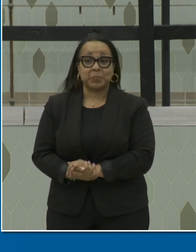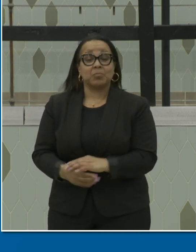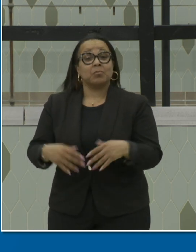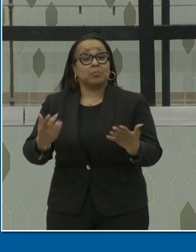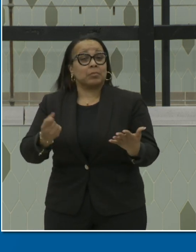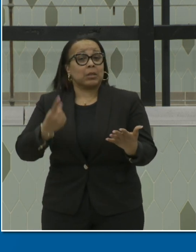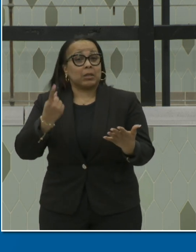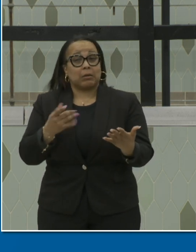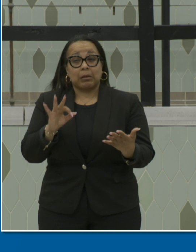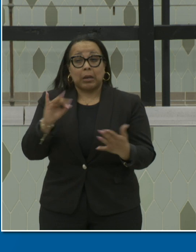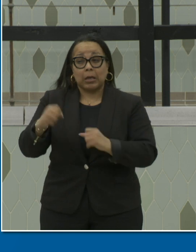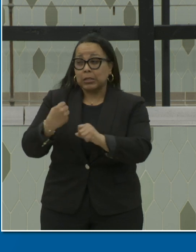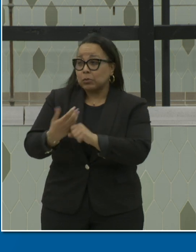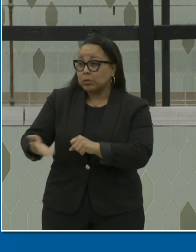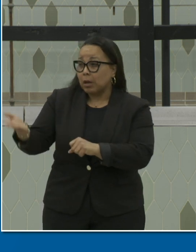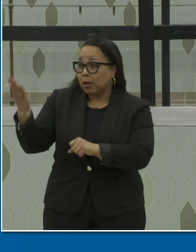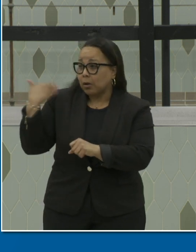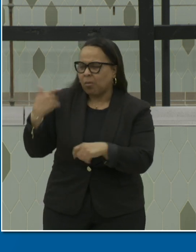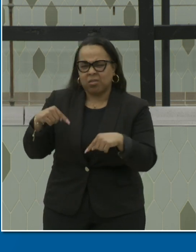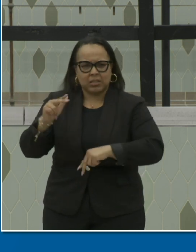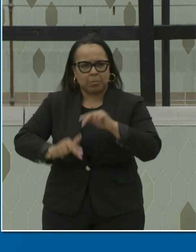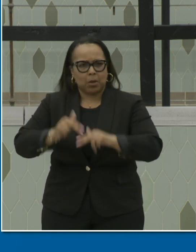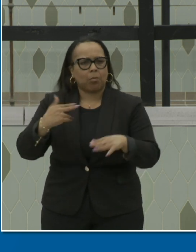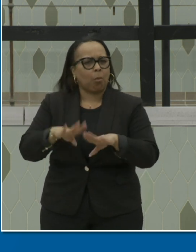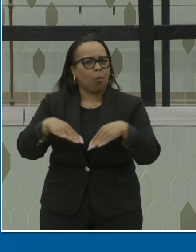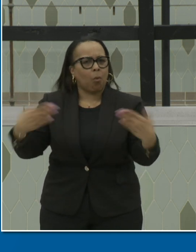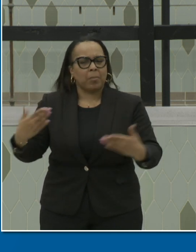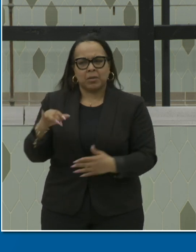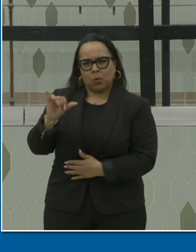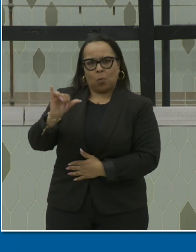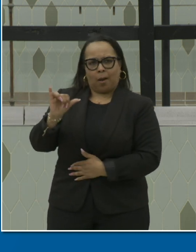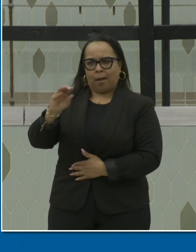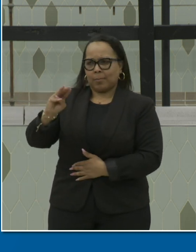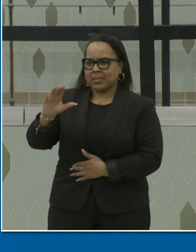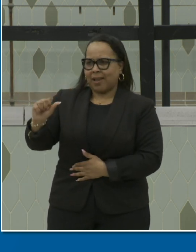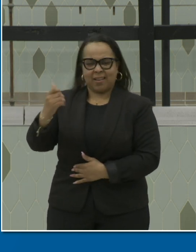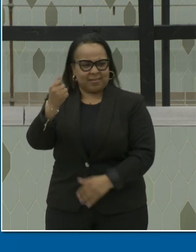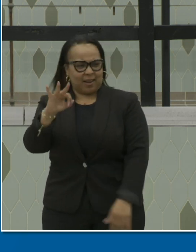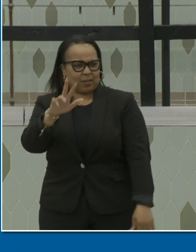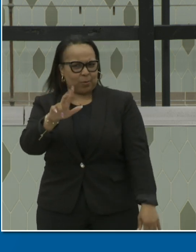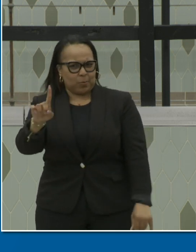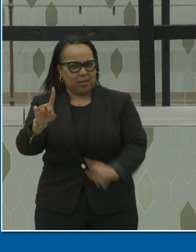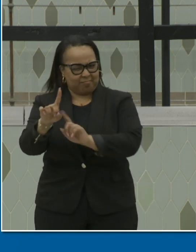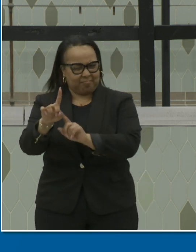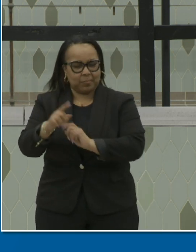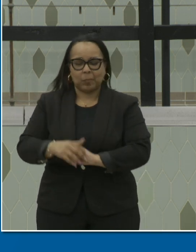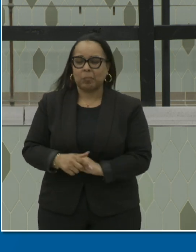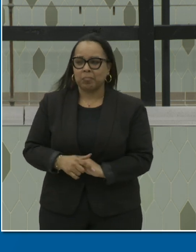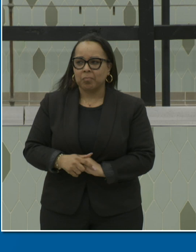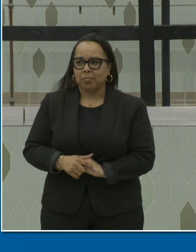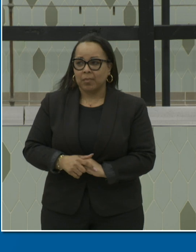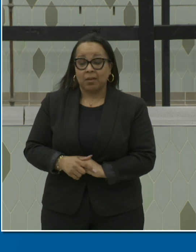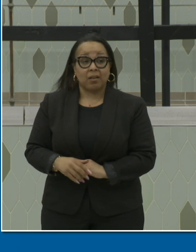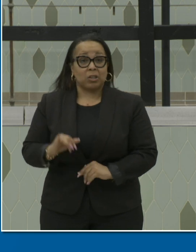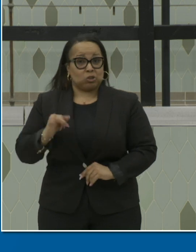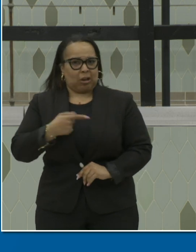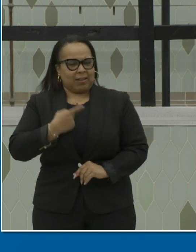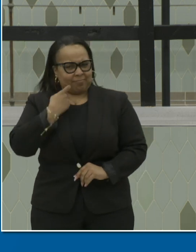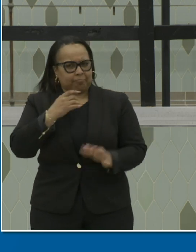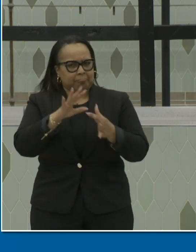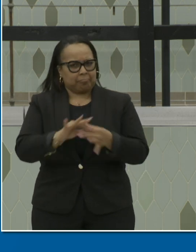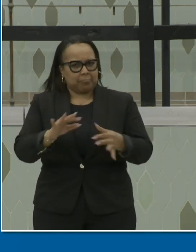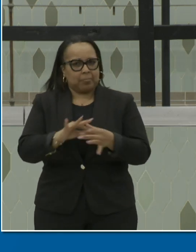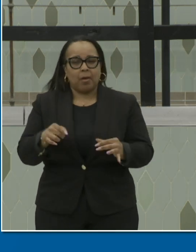So more than 90 years ago, this building opened as a YMCA in 1931. And as Jackie said, this is